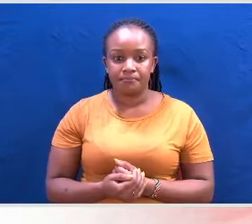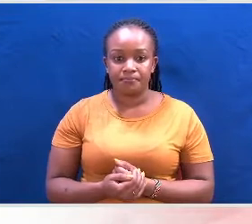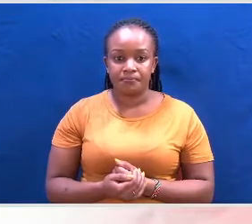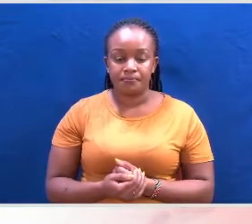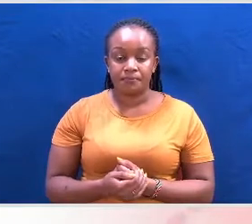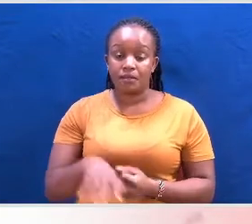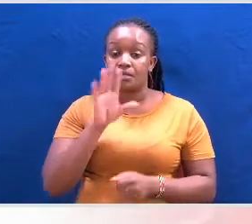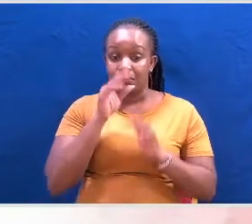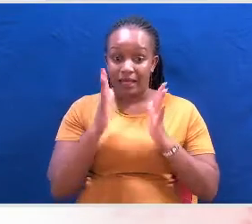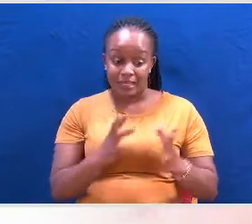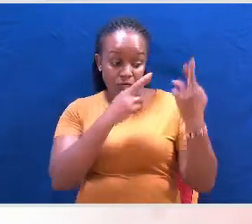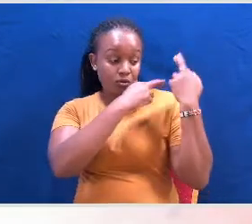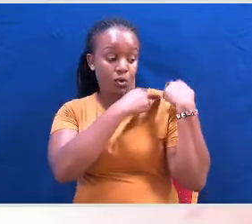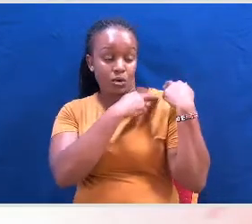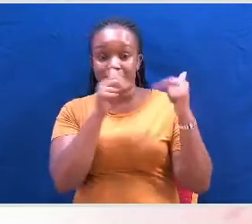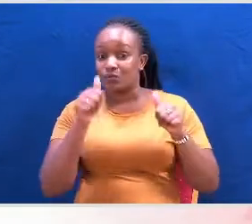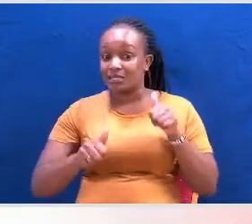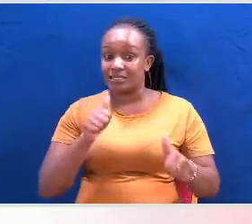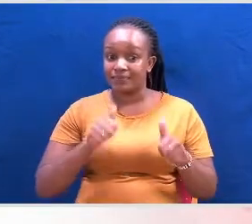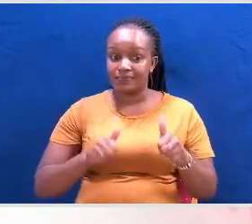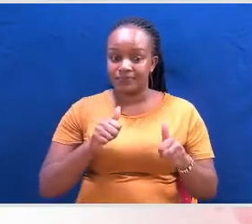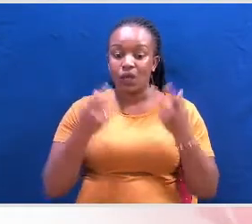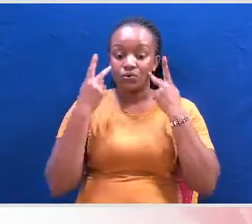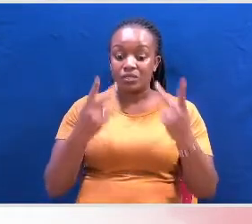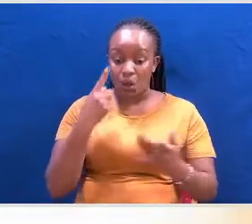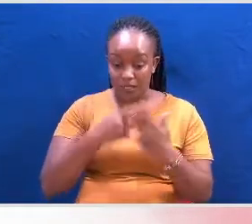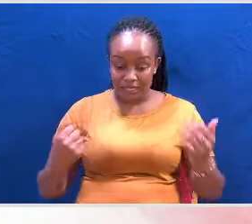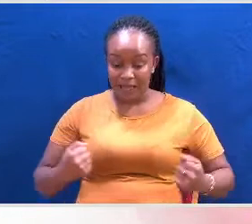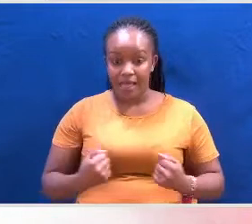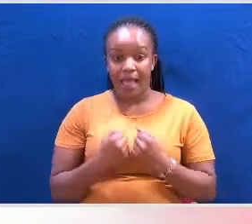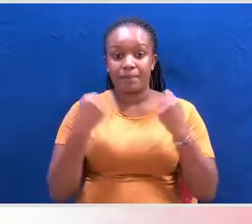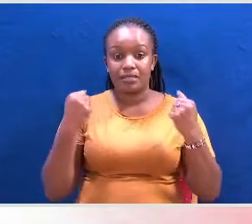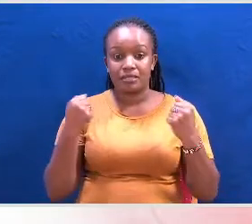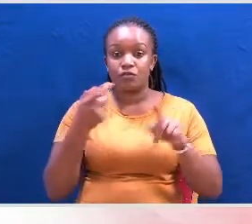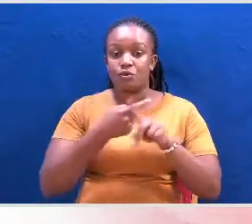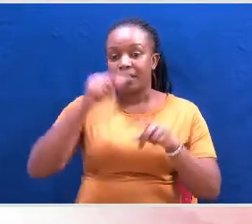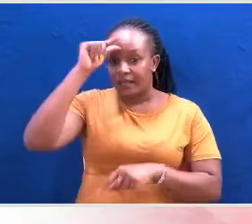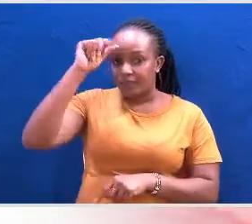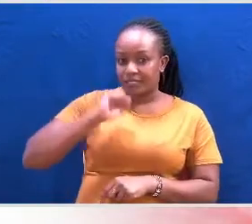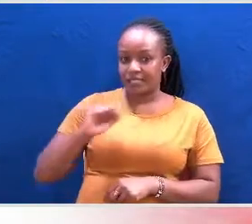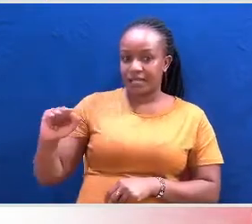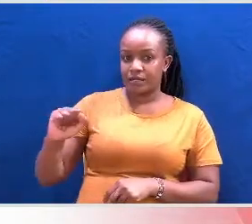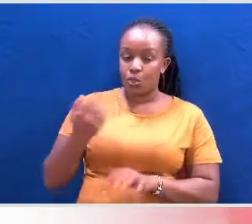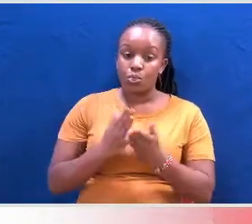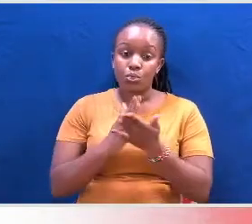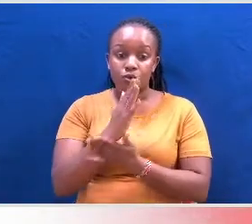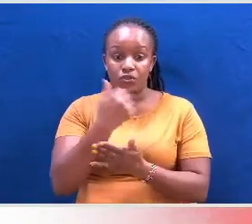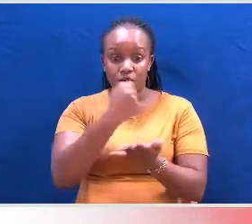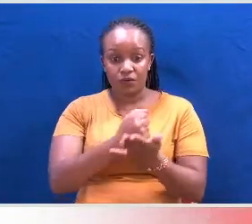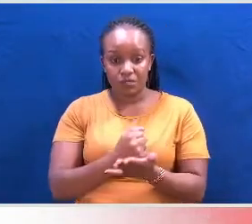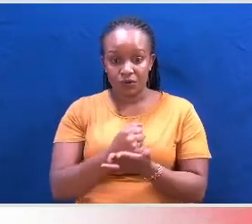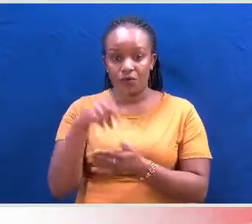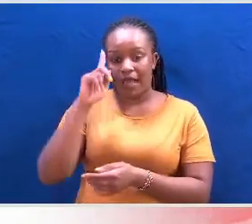The Speaker's role is to see what has come mostly from the government side through the office of the Attorney